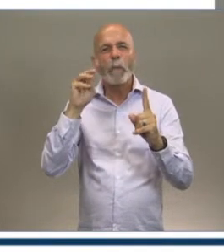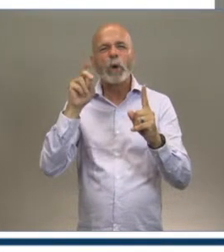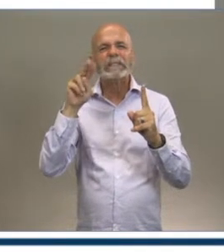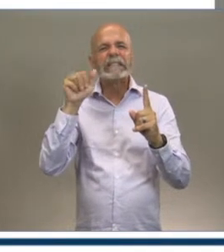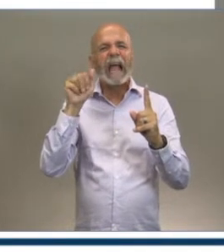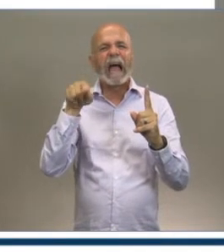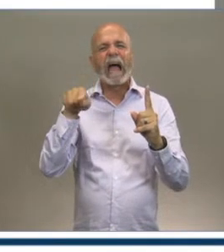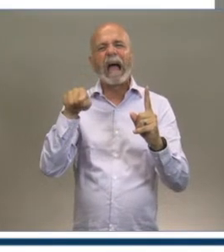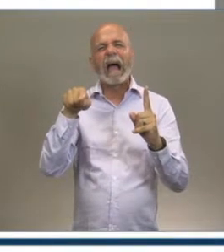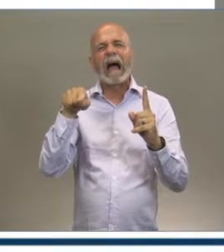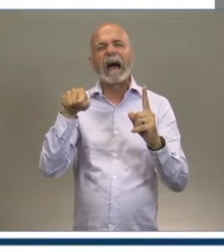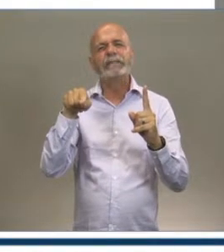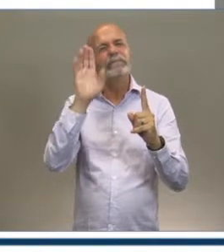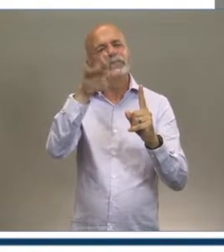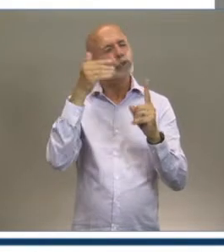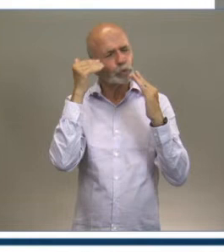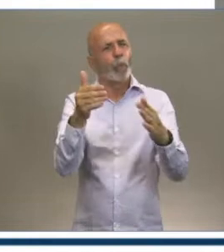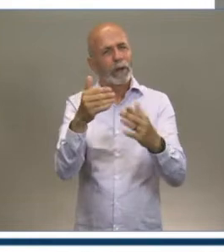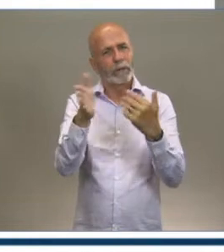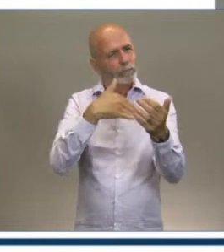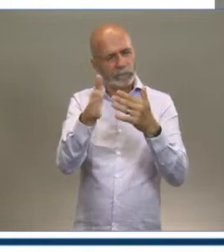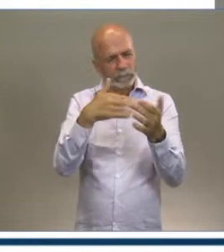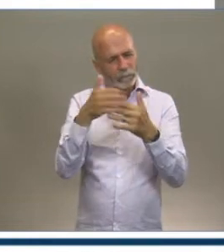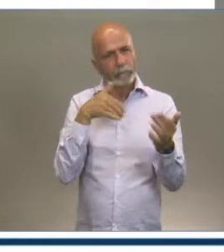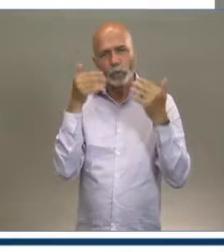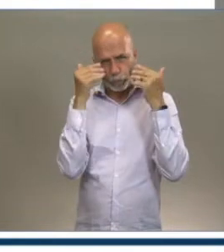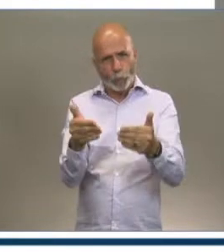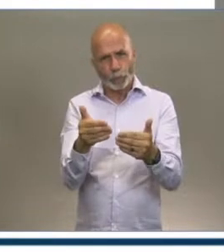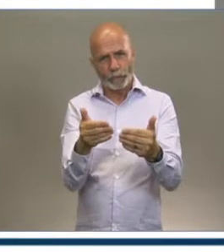get our second dose, the sooner we can return to normal.